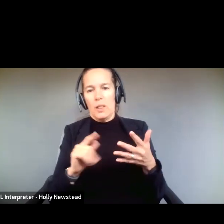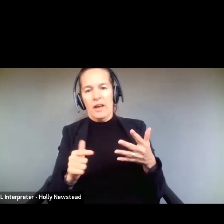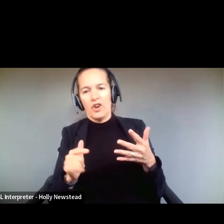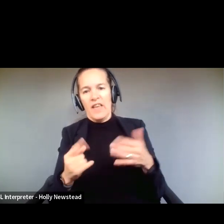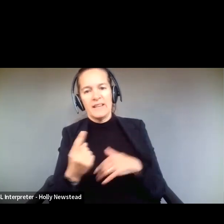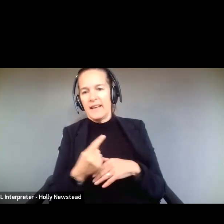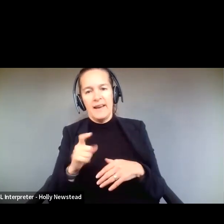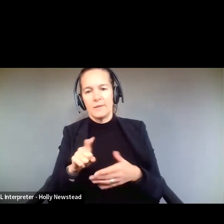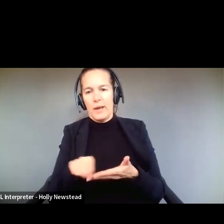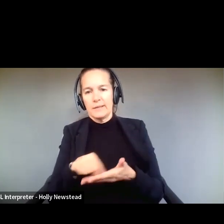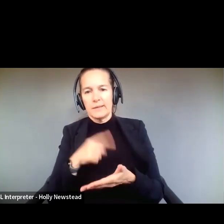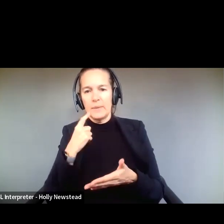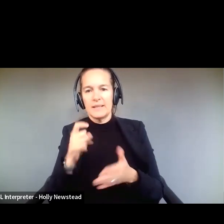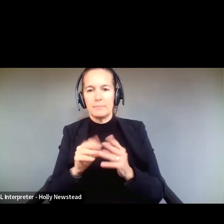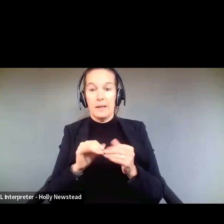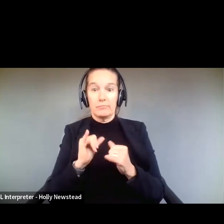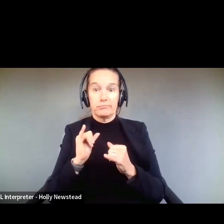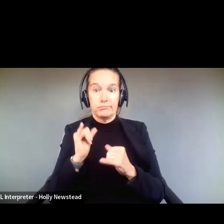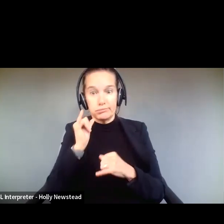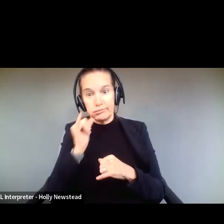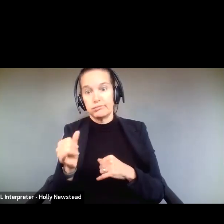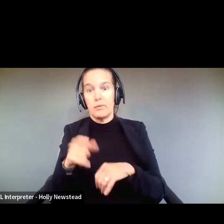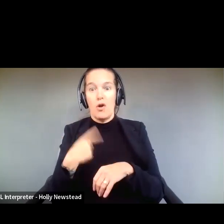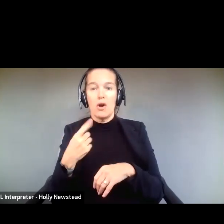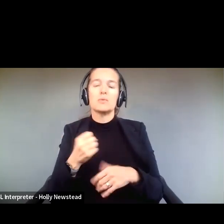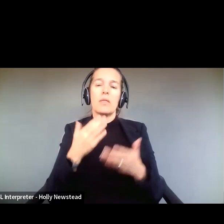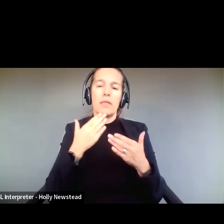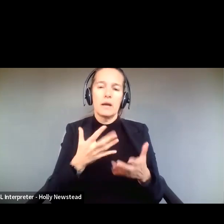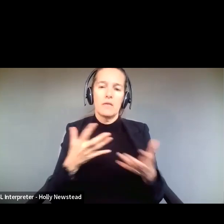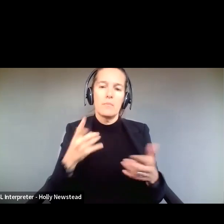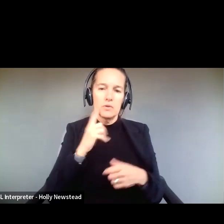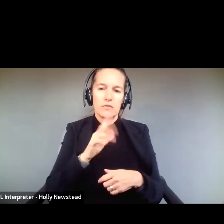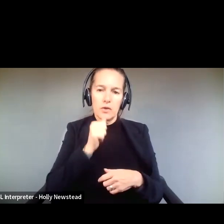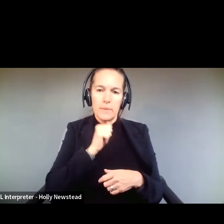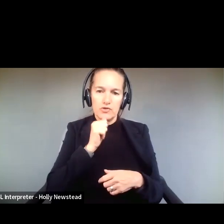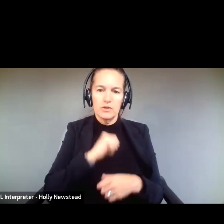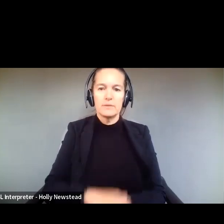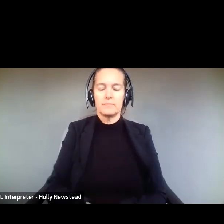had to cancel because our meeting went so long. So thank you very much for your patience.